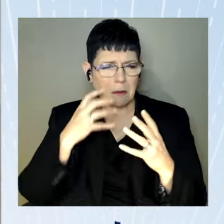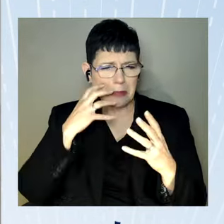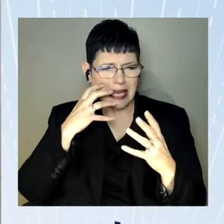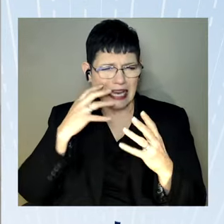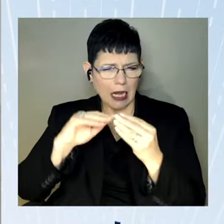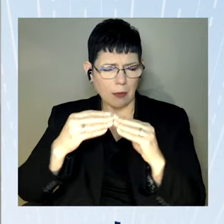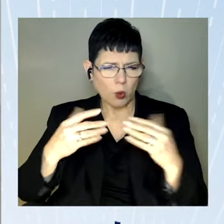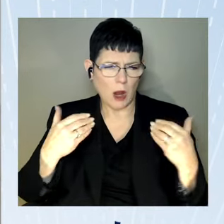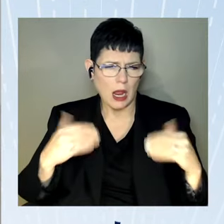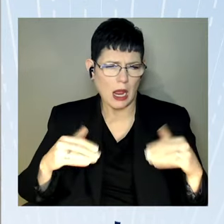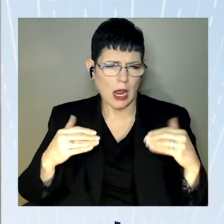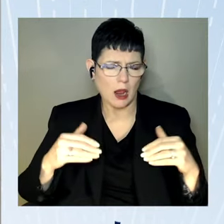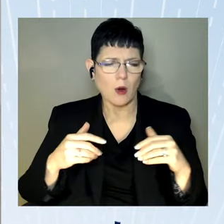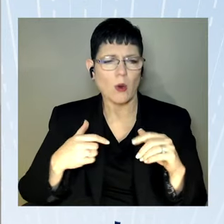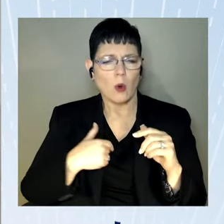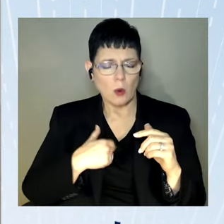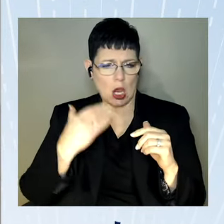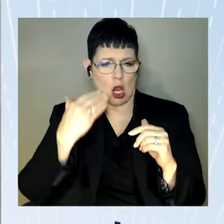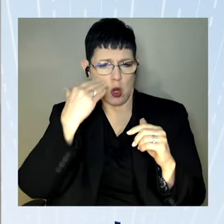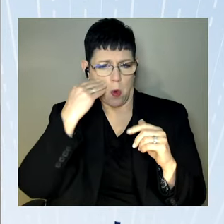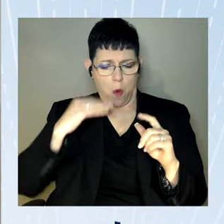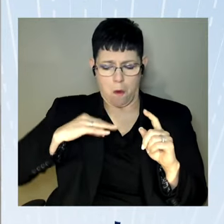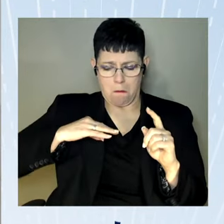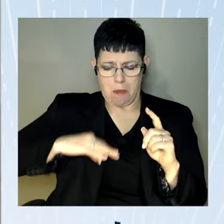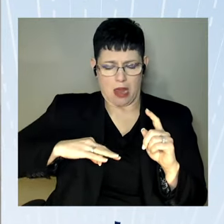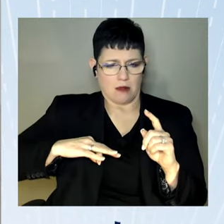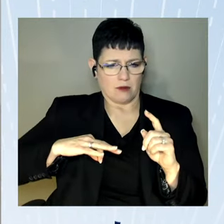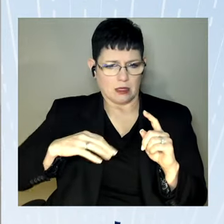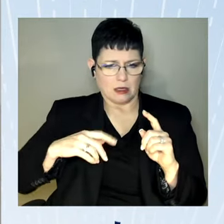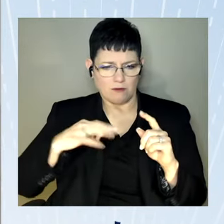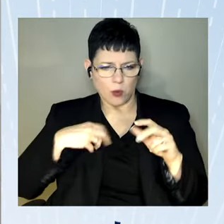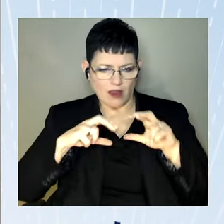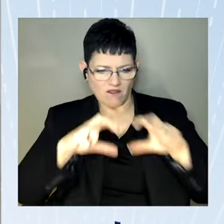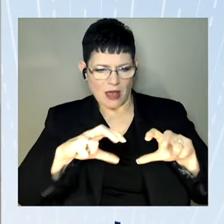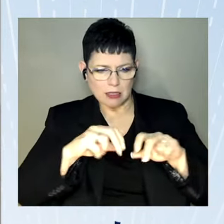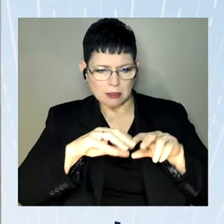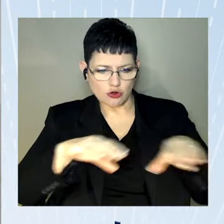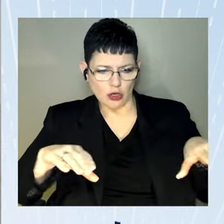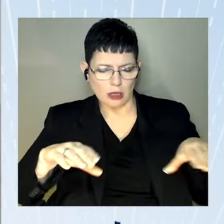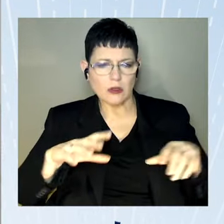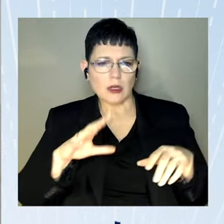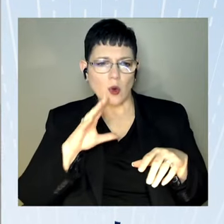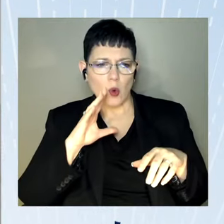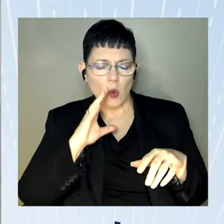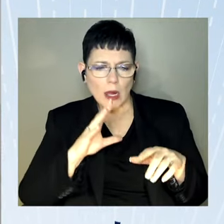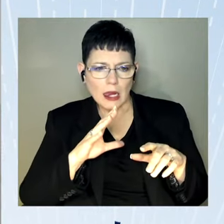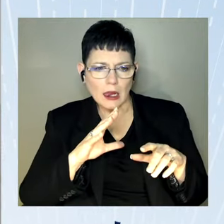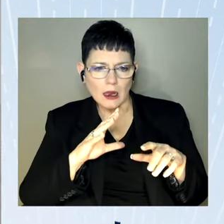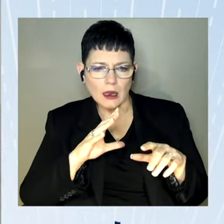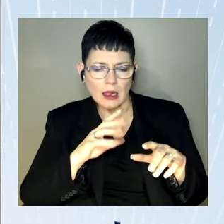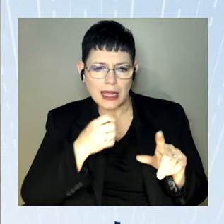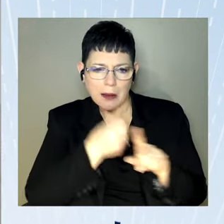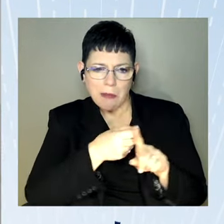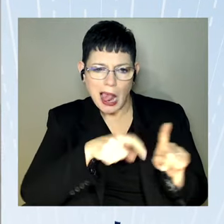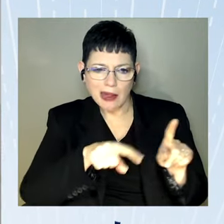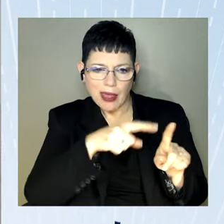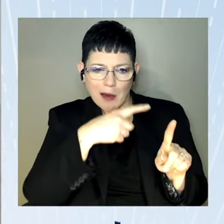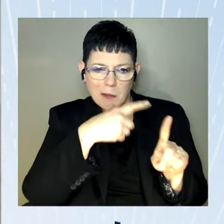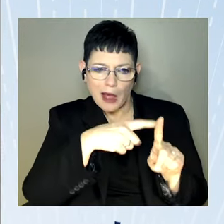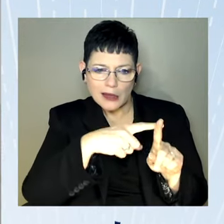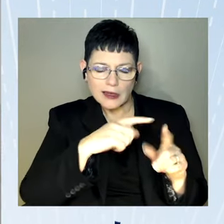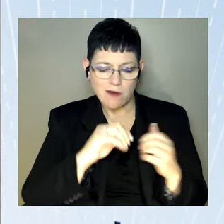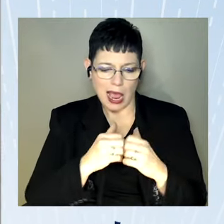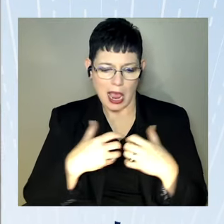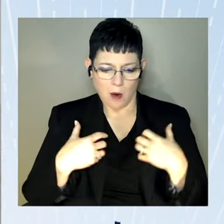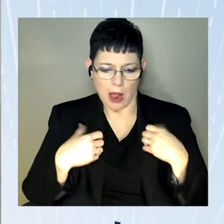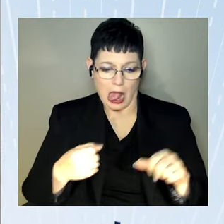We know that these benefits in children are going to show up over their lifetimes, including better health and